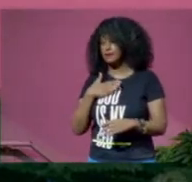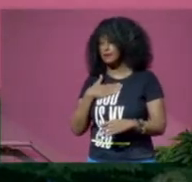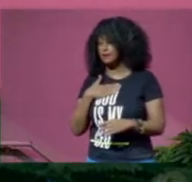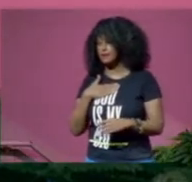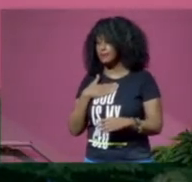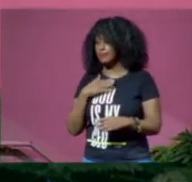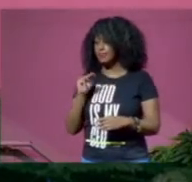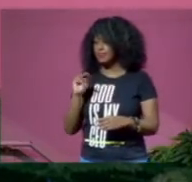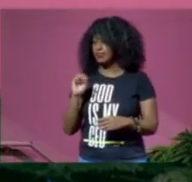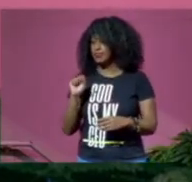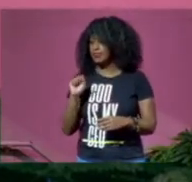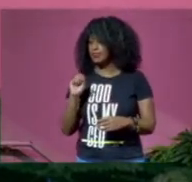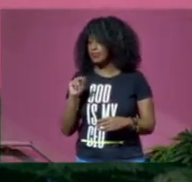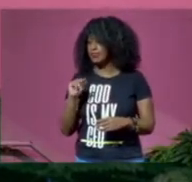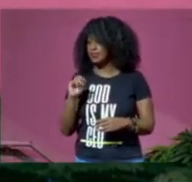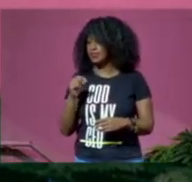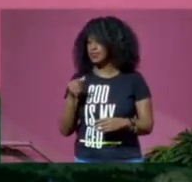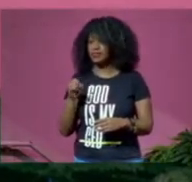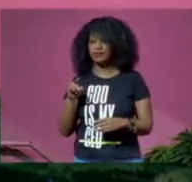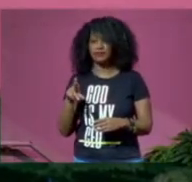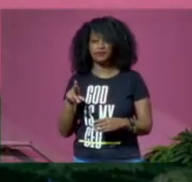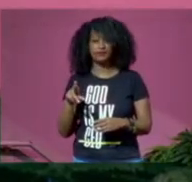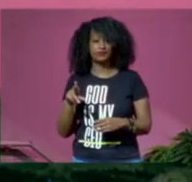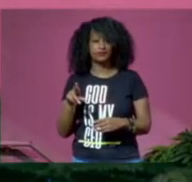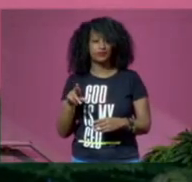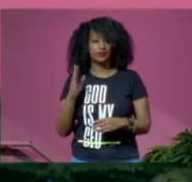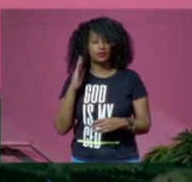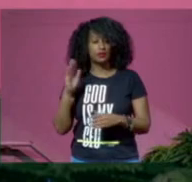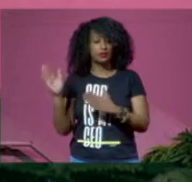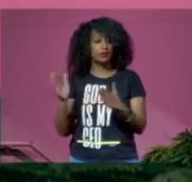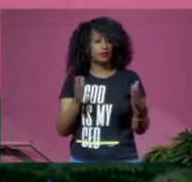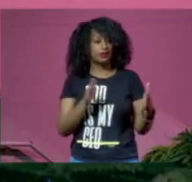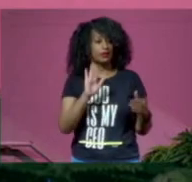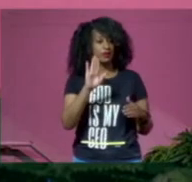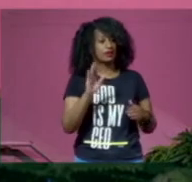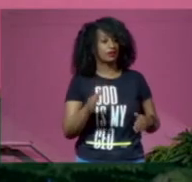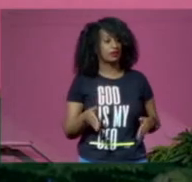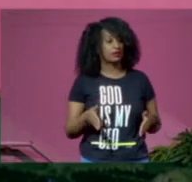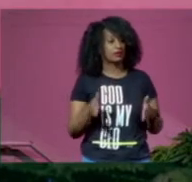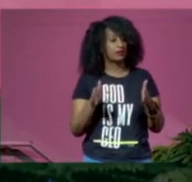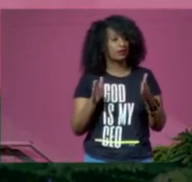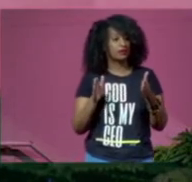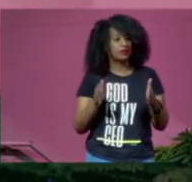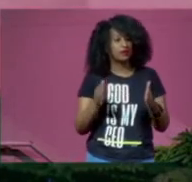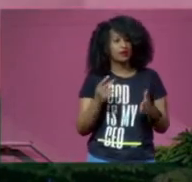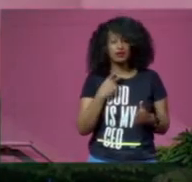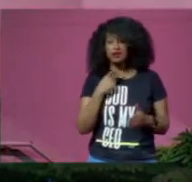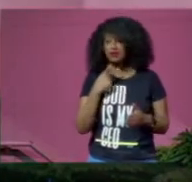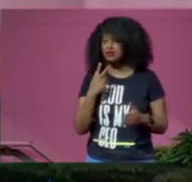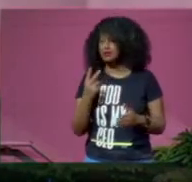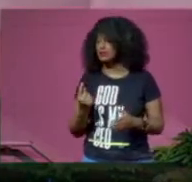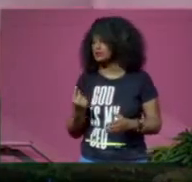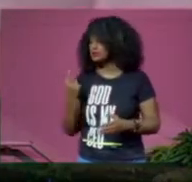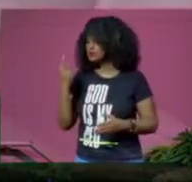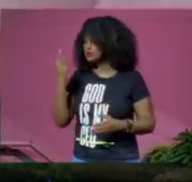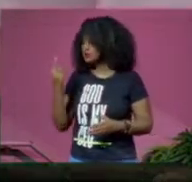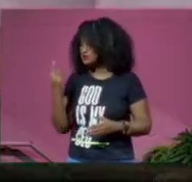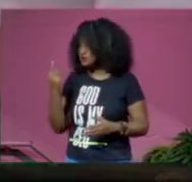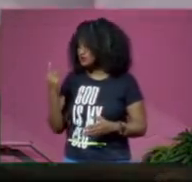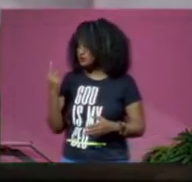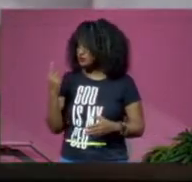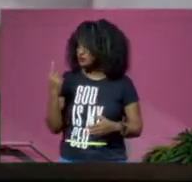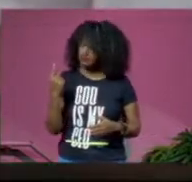you who will prepare your way. A voice of one calling